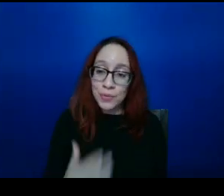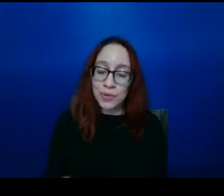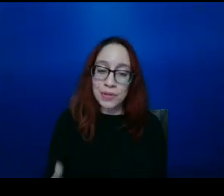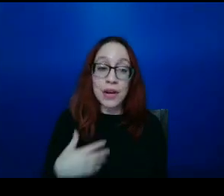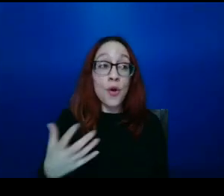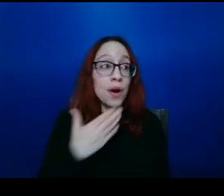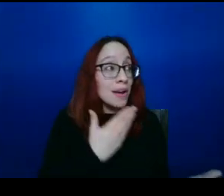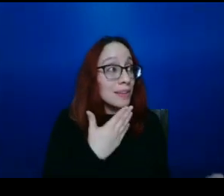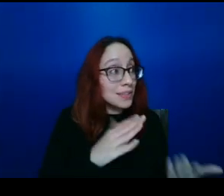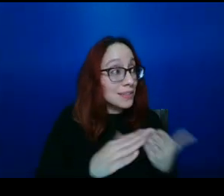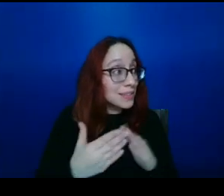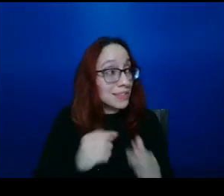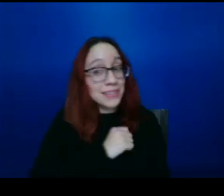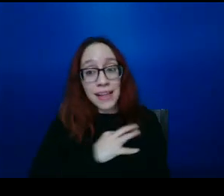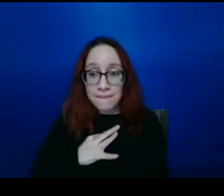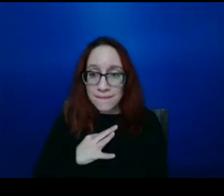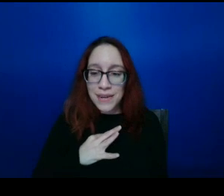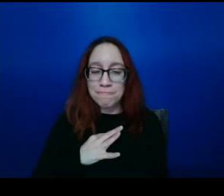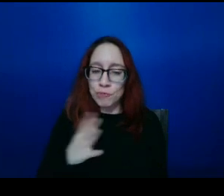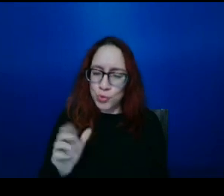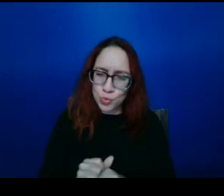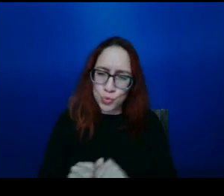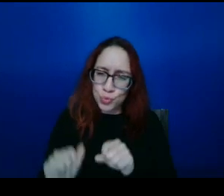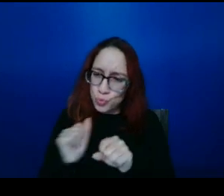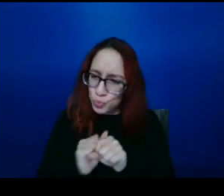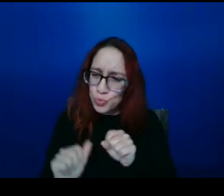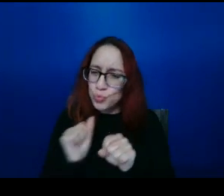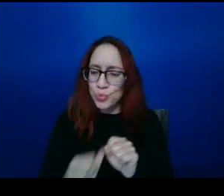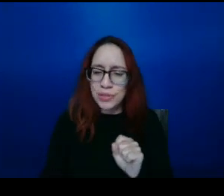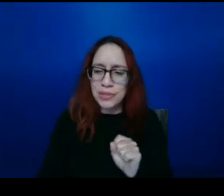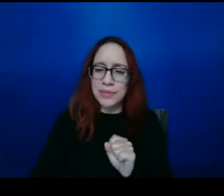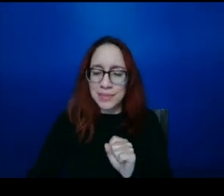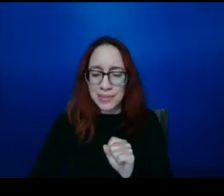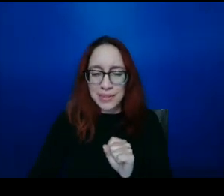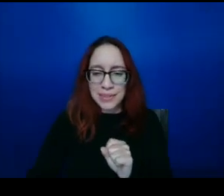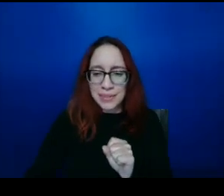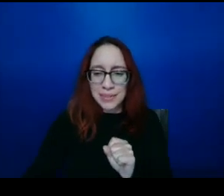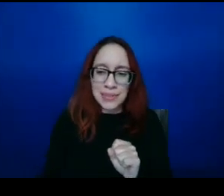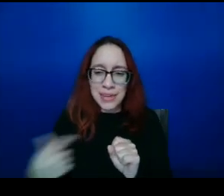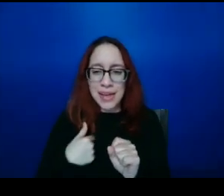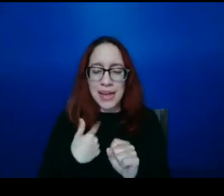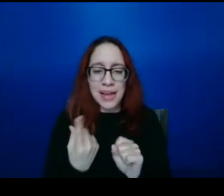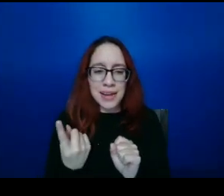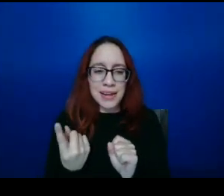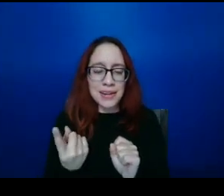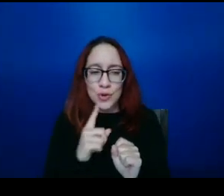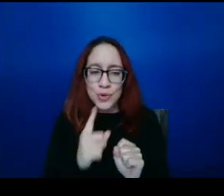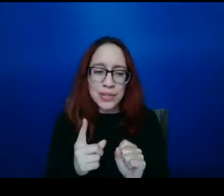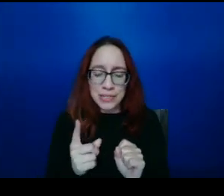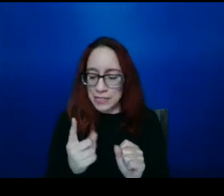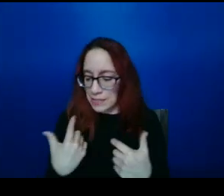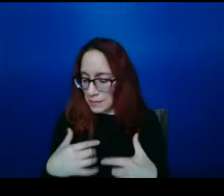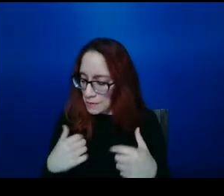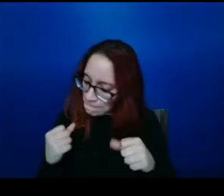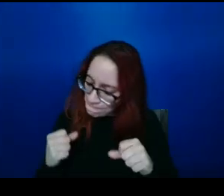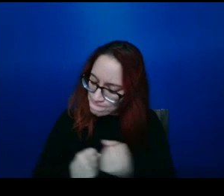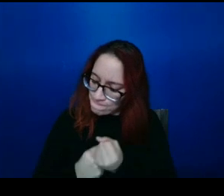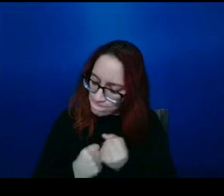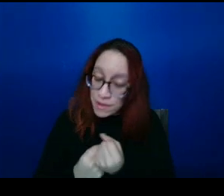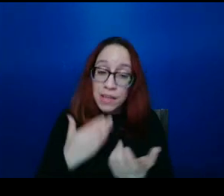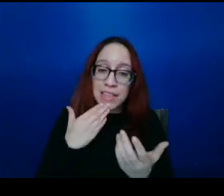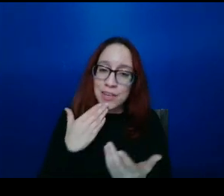want to thank city staff. You guys worked so hard on this, and you know, I was real bull about this, so thank